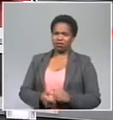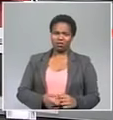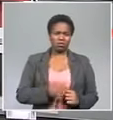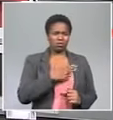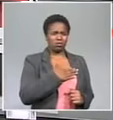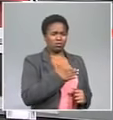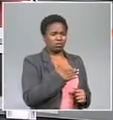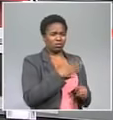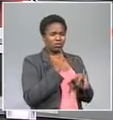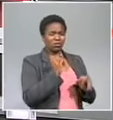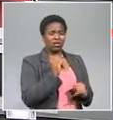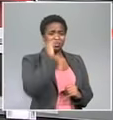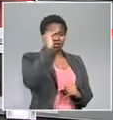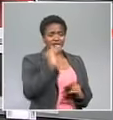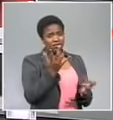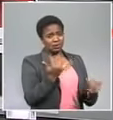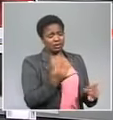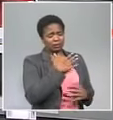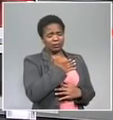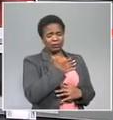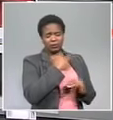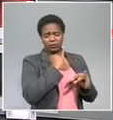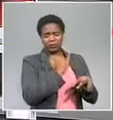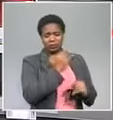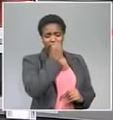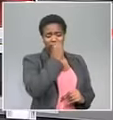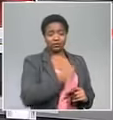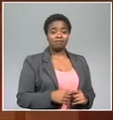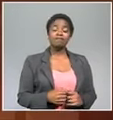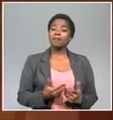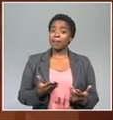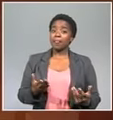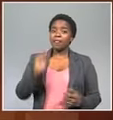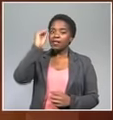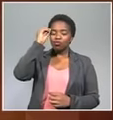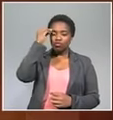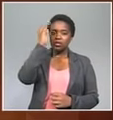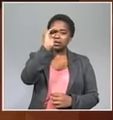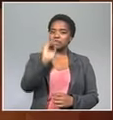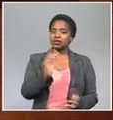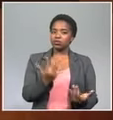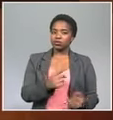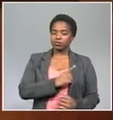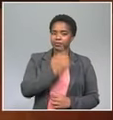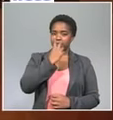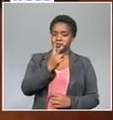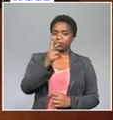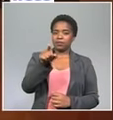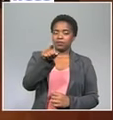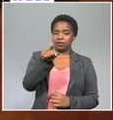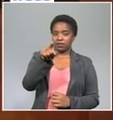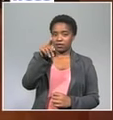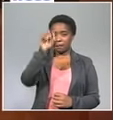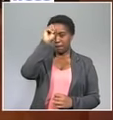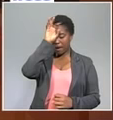bet you best take me through the markets, though I shudder. Well, it was an interesting trading trading day today, Sally. So we saw that miners and